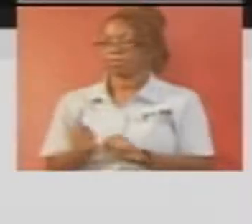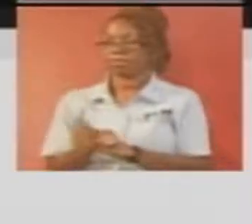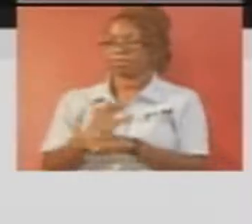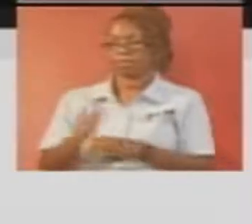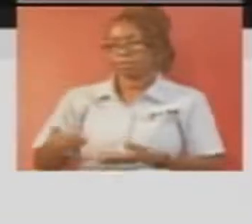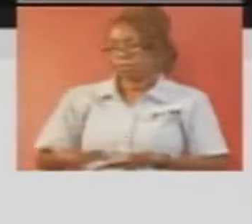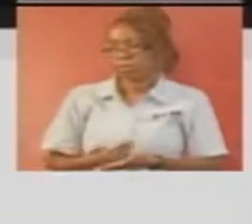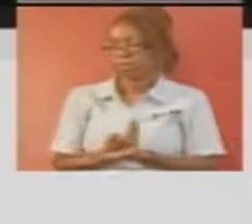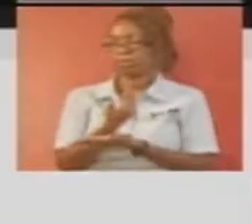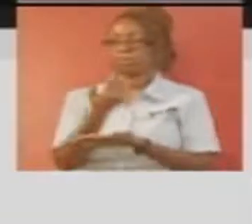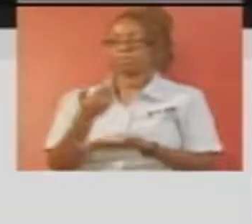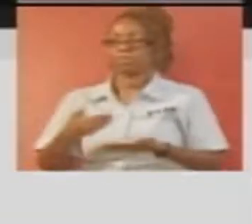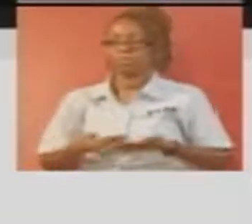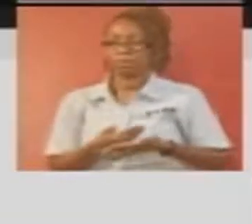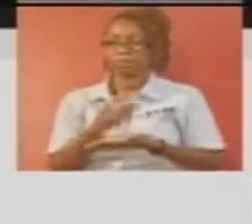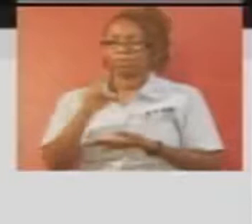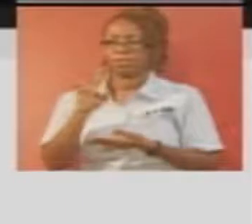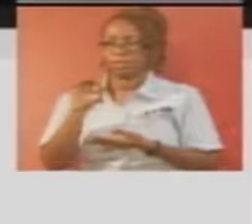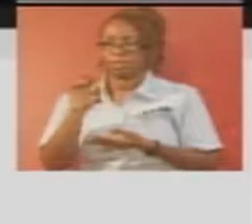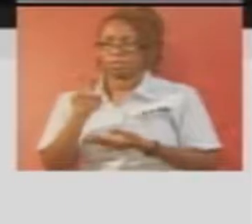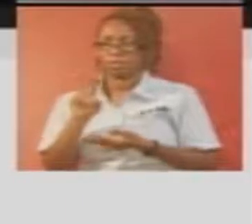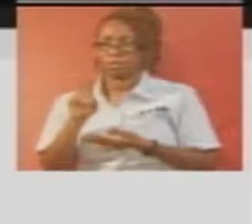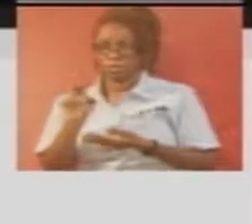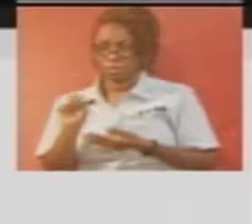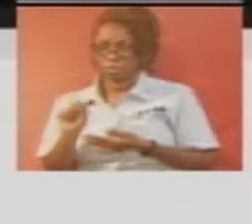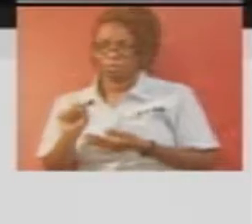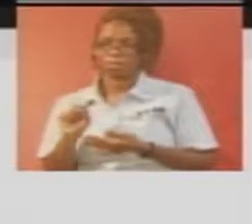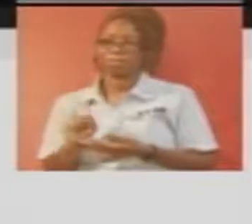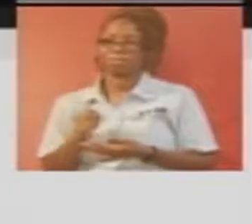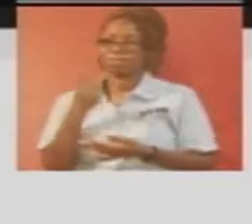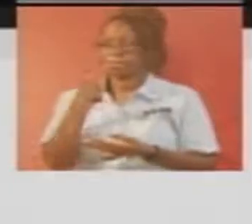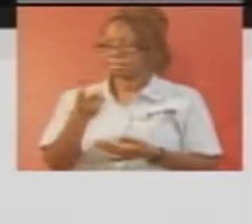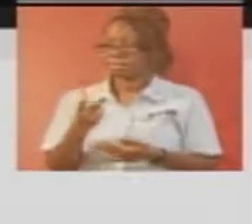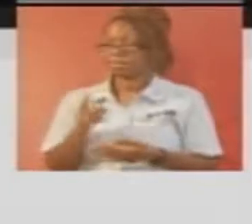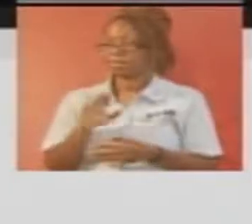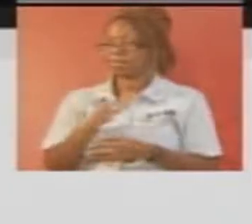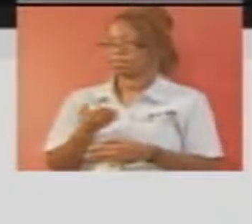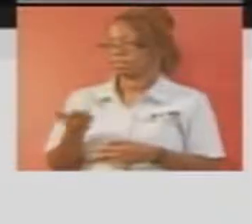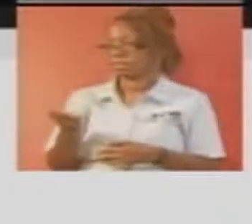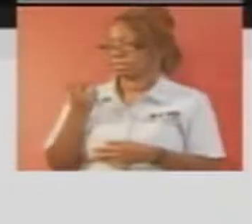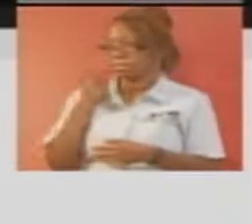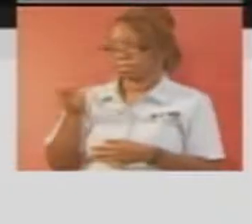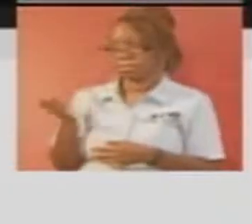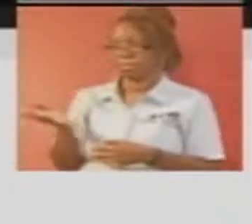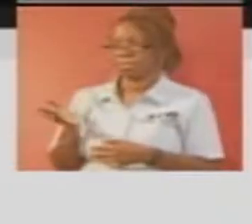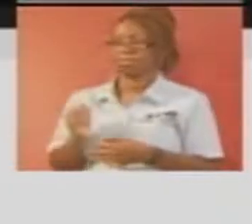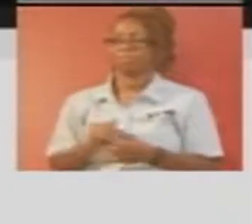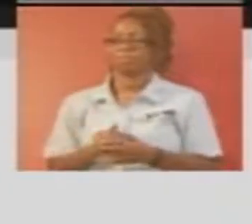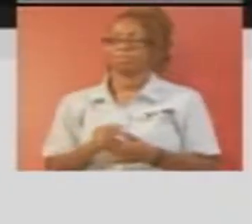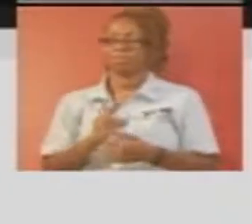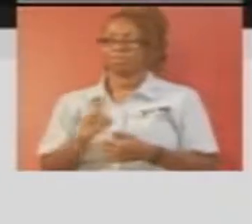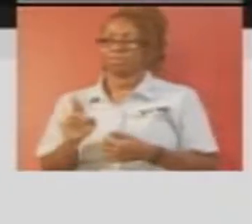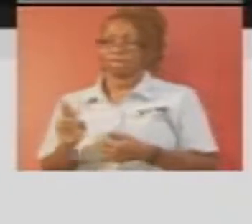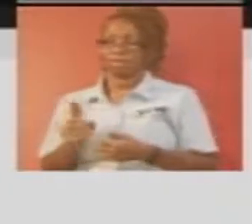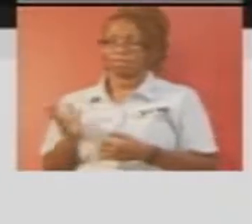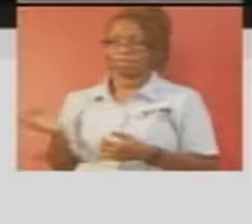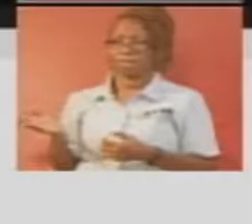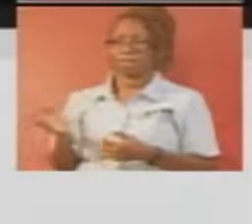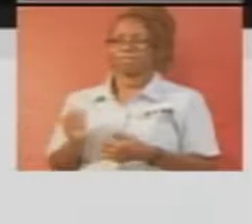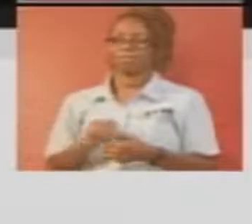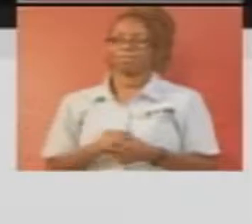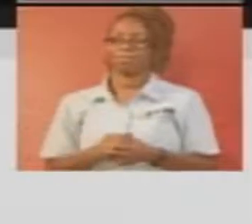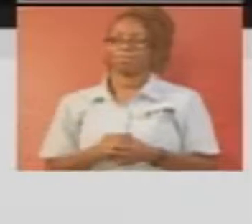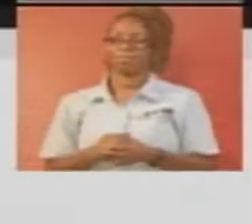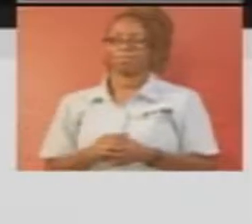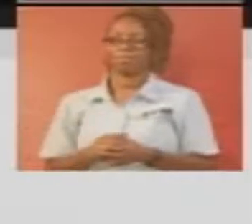right illustrates how once the virus genetic material enters the cell, it reprograms the cell to produce more